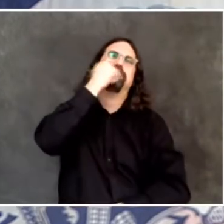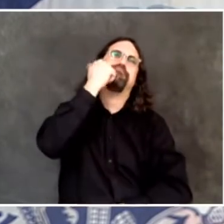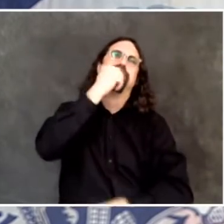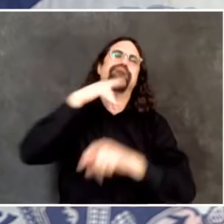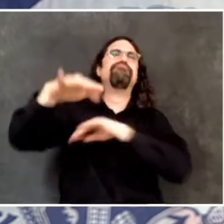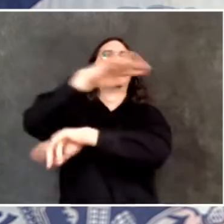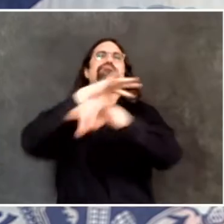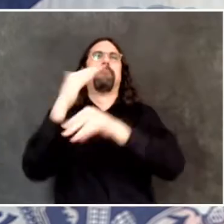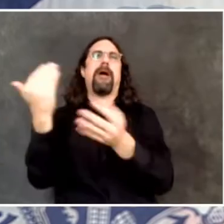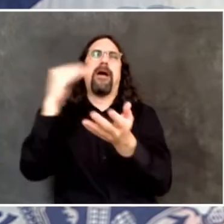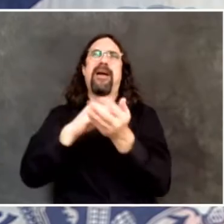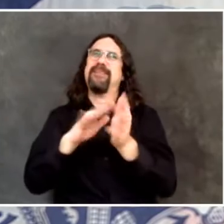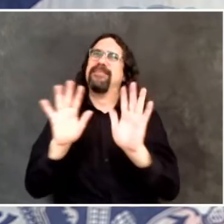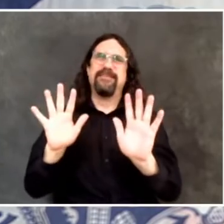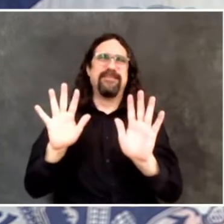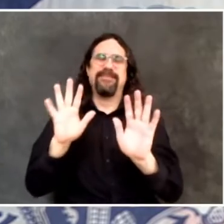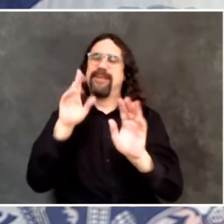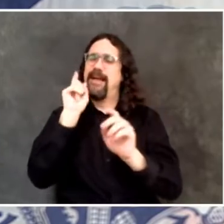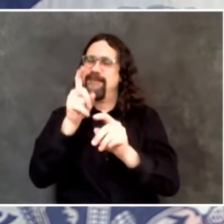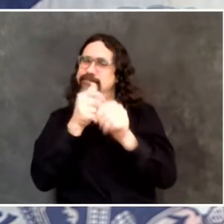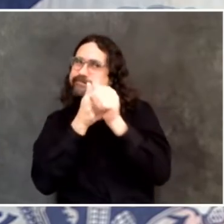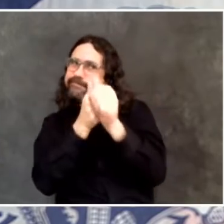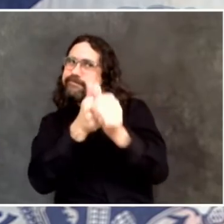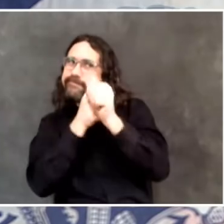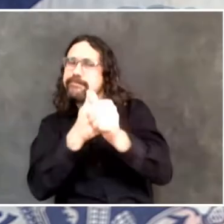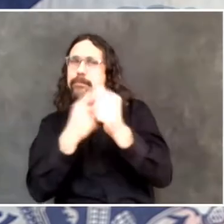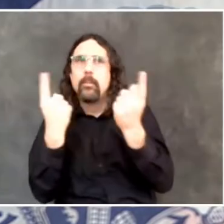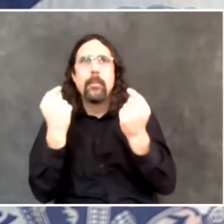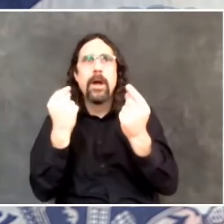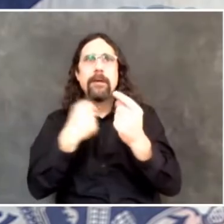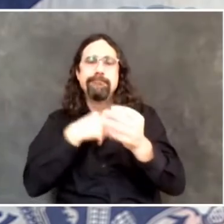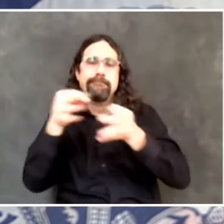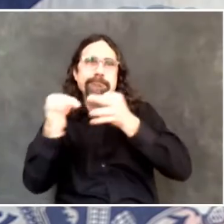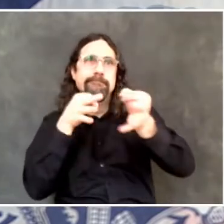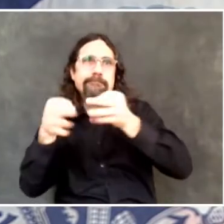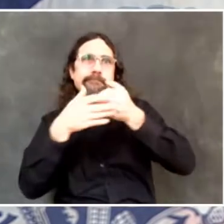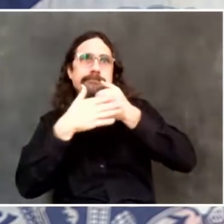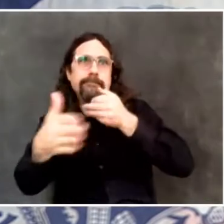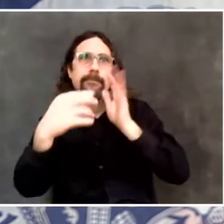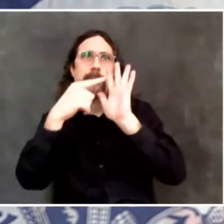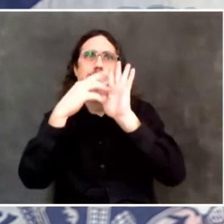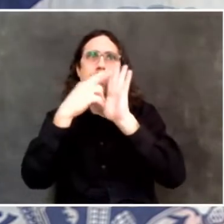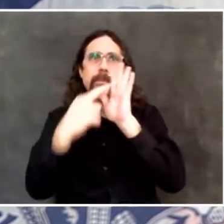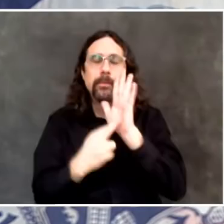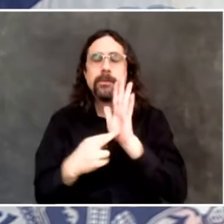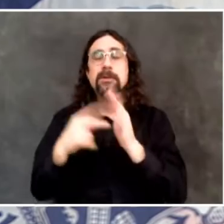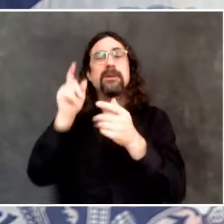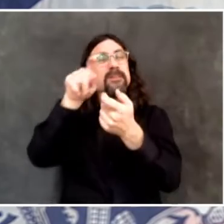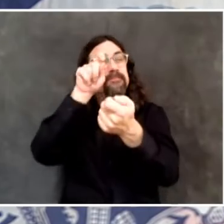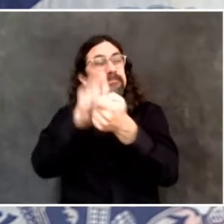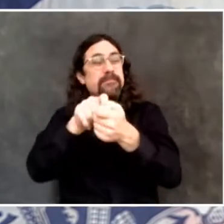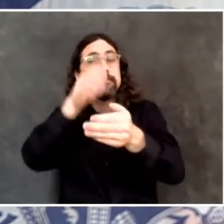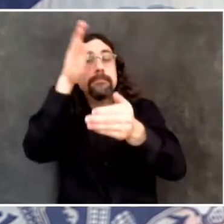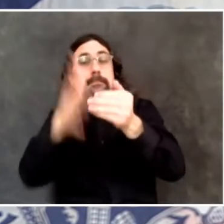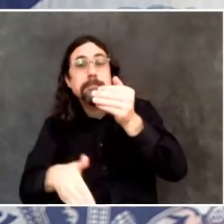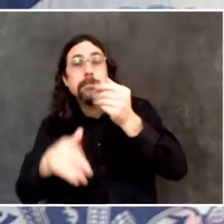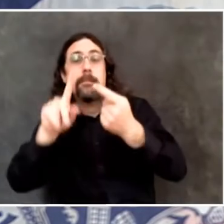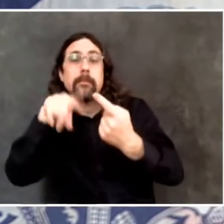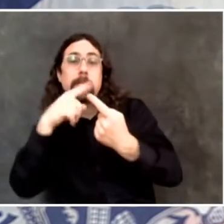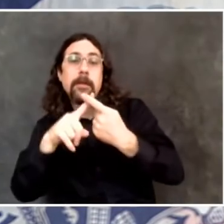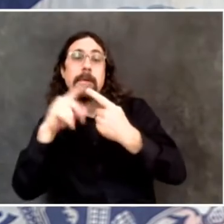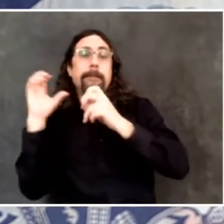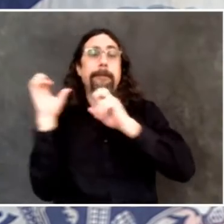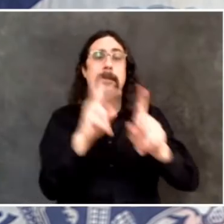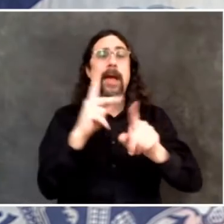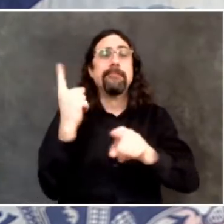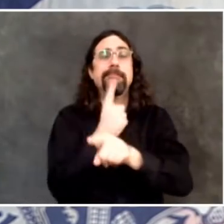when this is going to be over. It tells us we got to actually double down and stick to the strategies that are working.